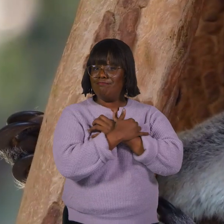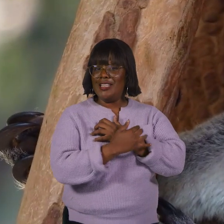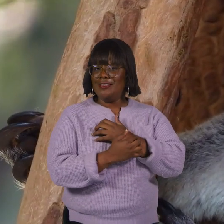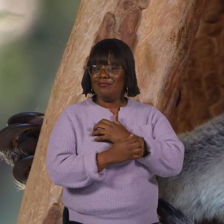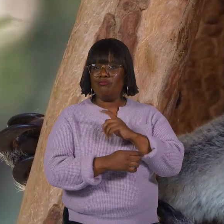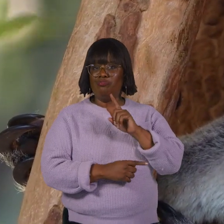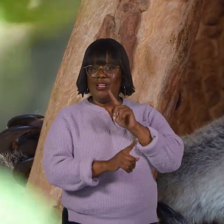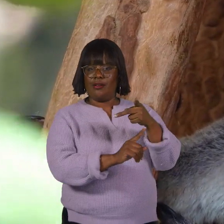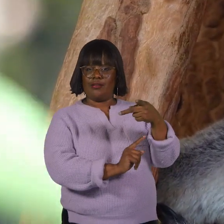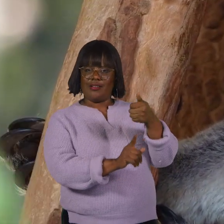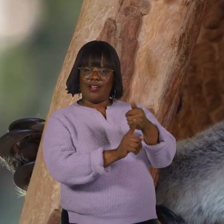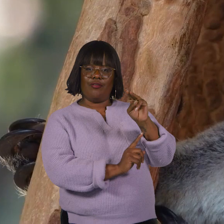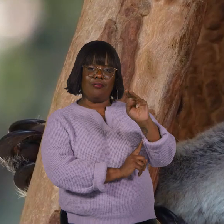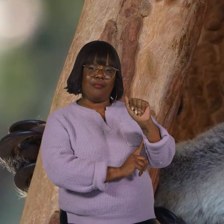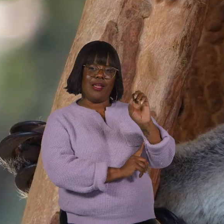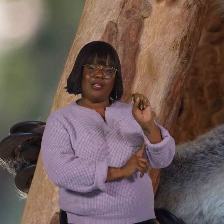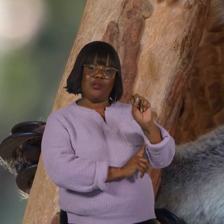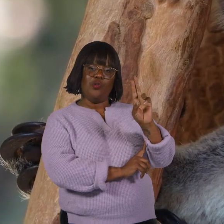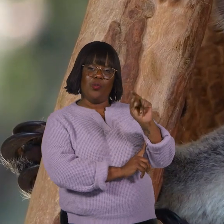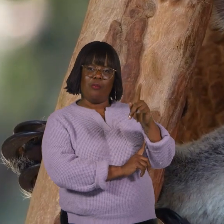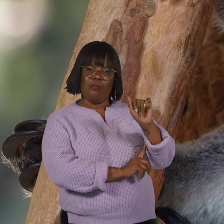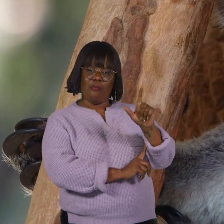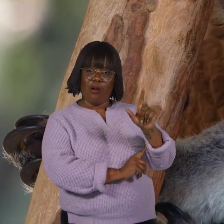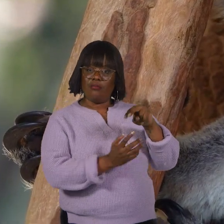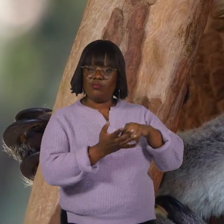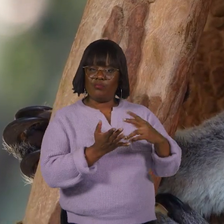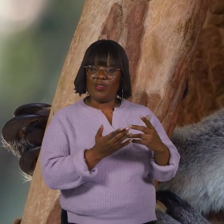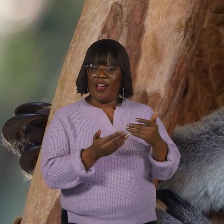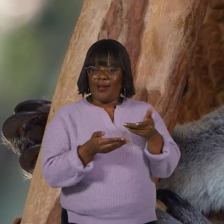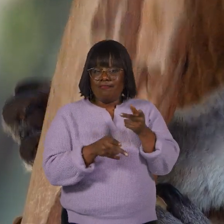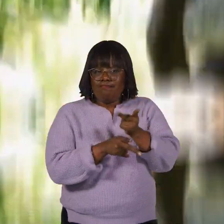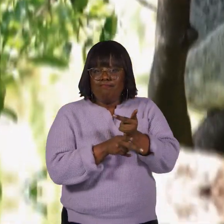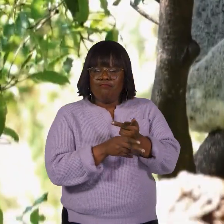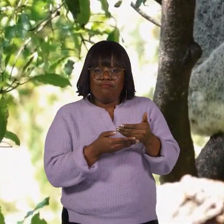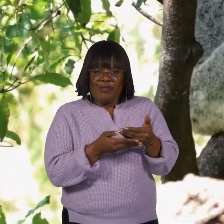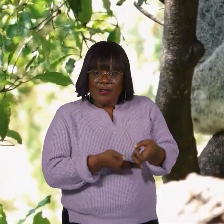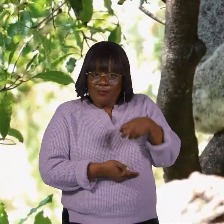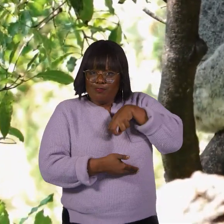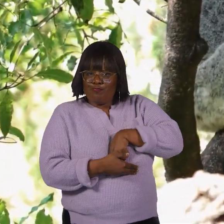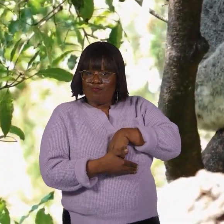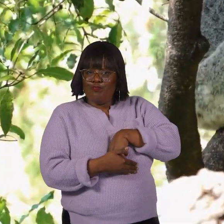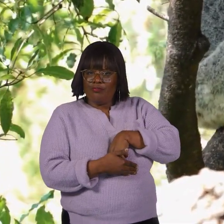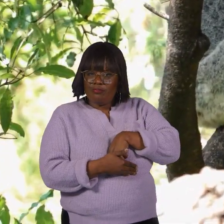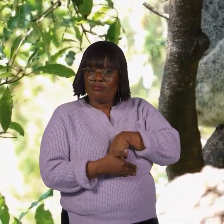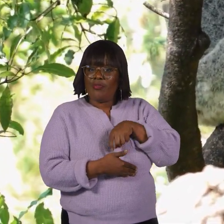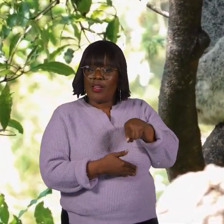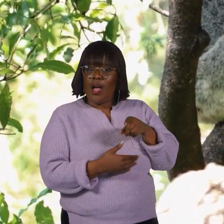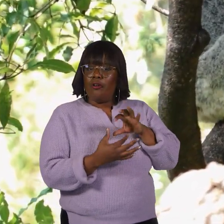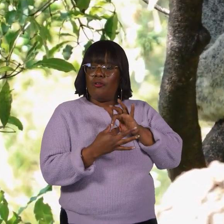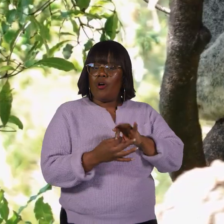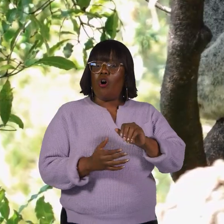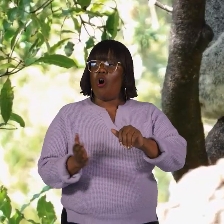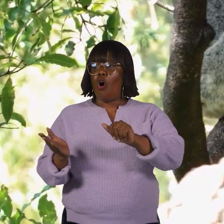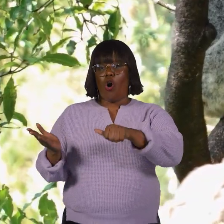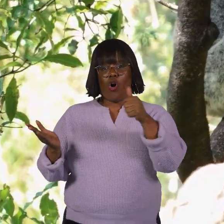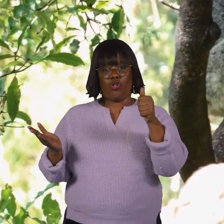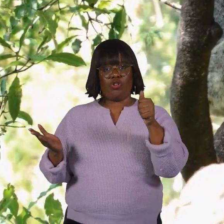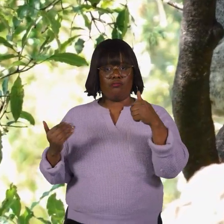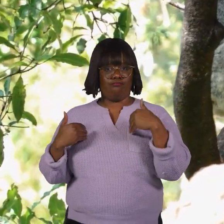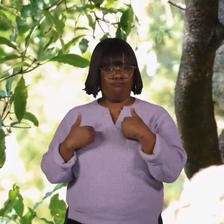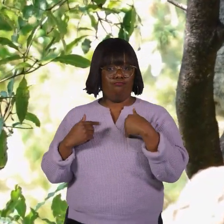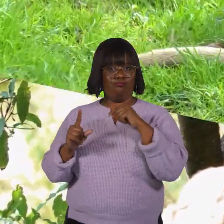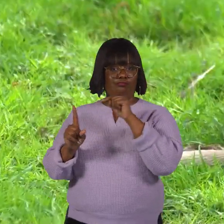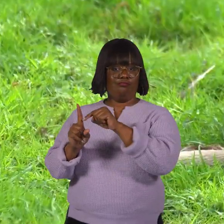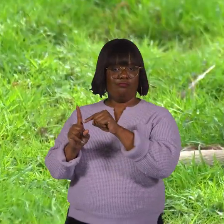Koalas are marsupials, which means they carry their young in a pouch. As such, they are related to other marsupials,